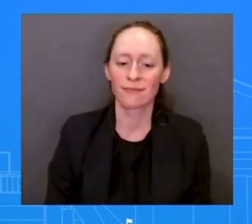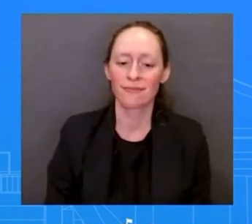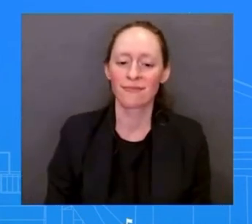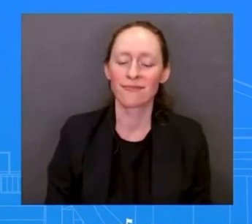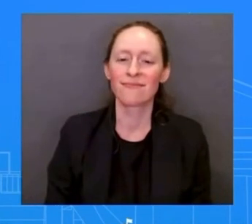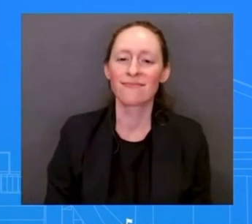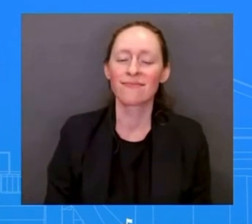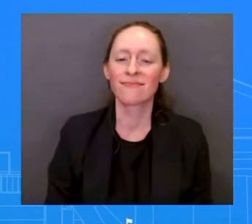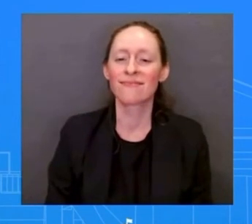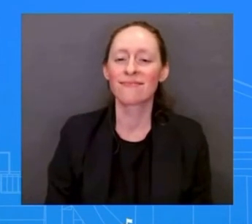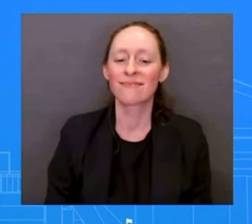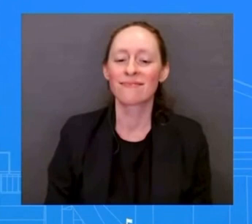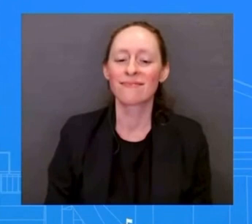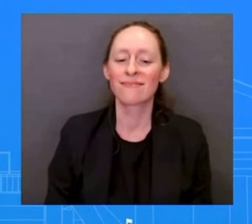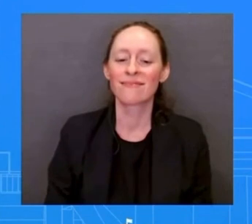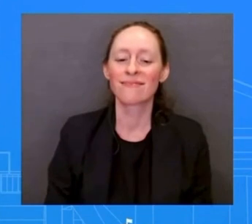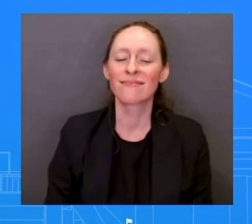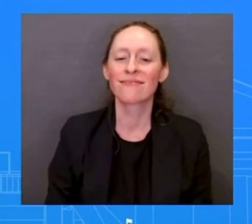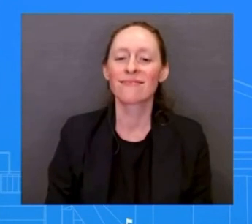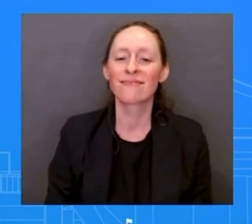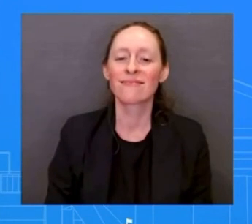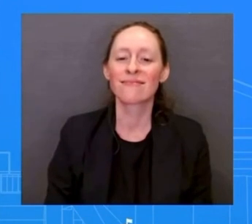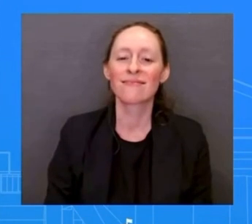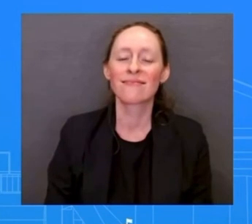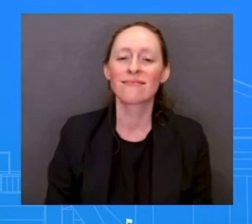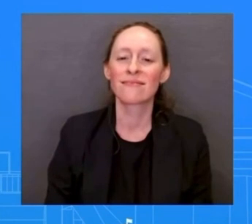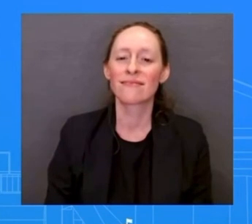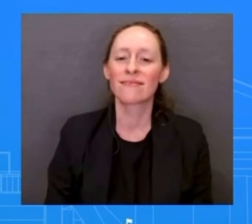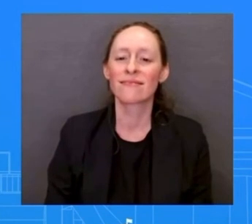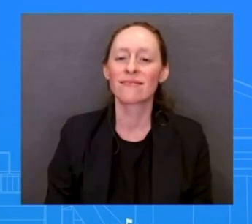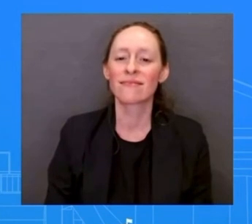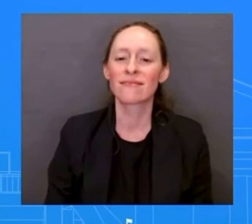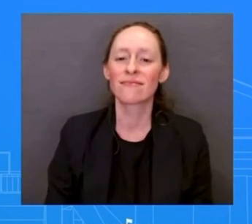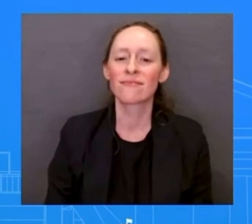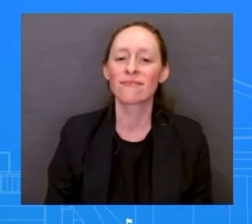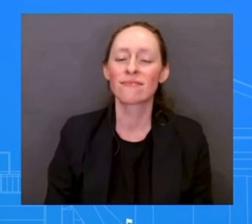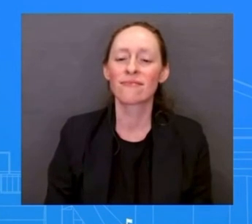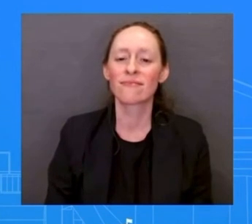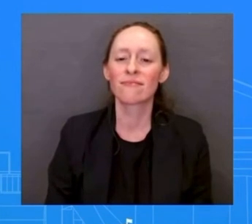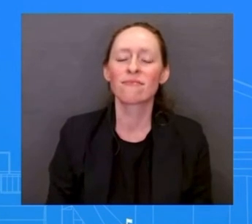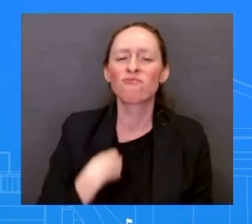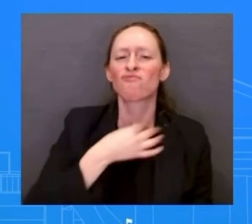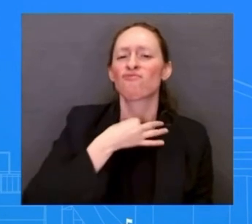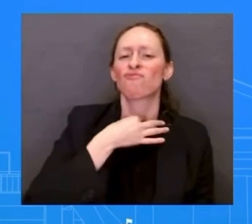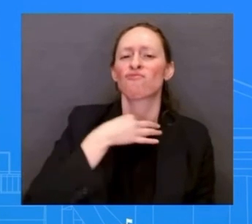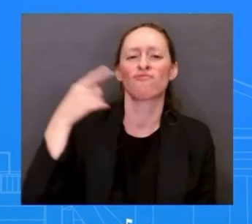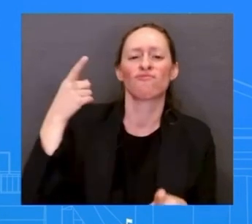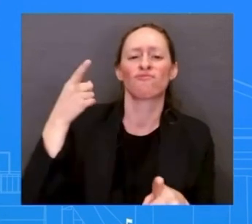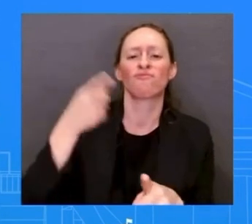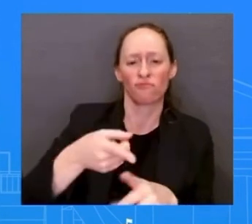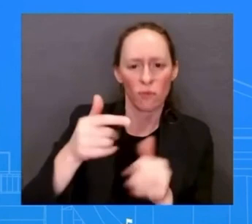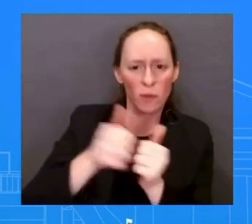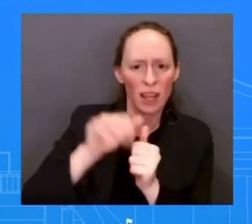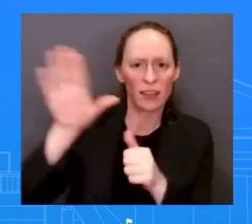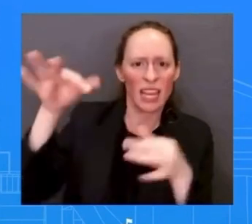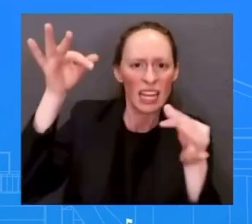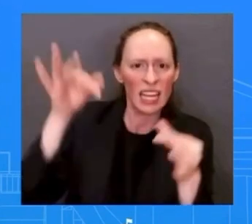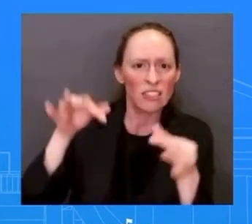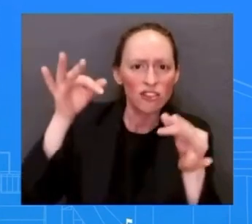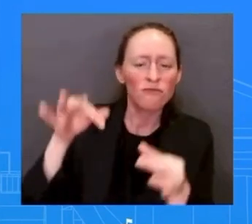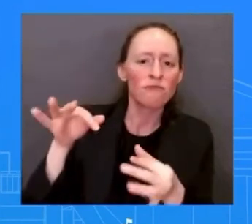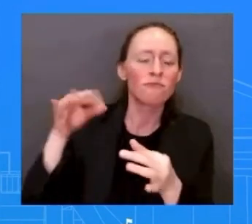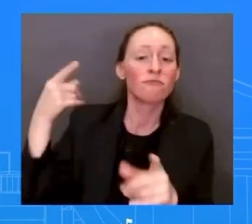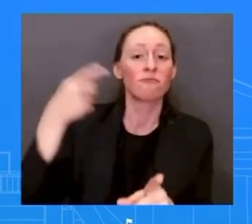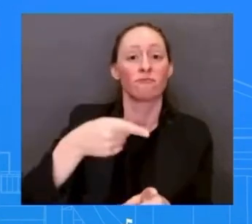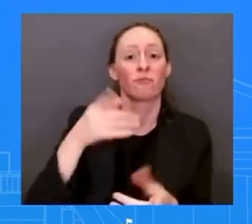You had the Supreme Court ruling yesterday on college admissions. The rulings today, two things. How do you view this as a